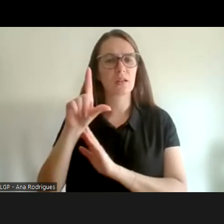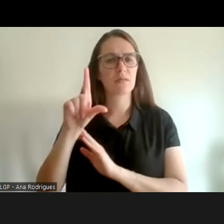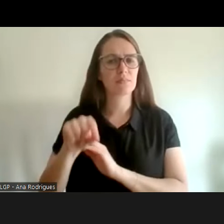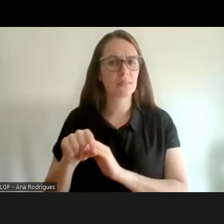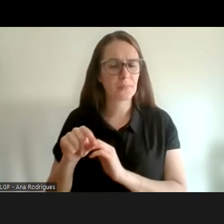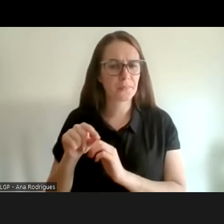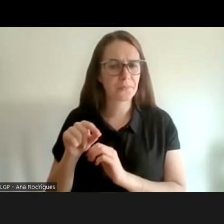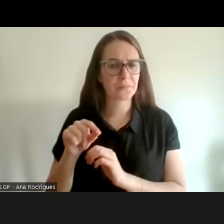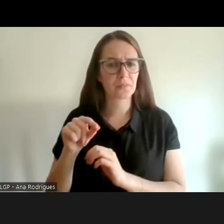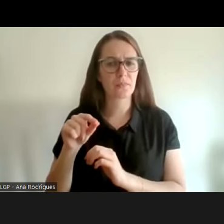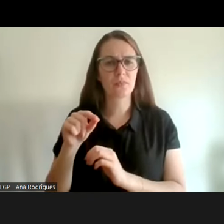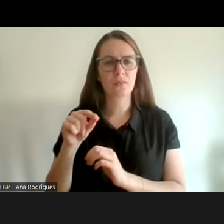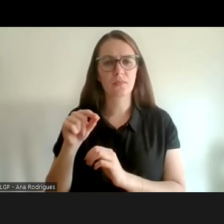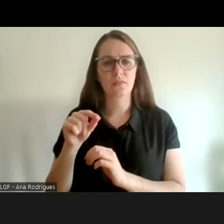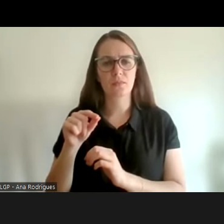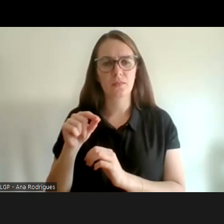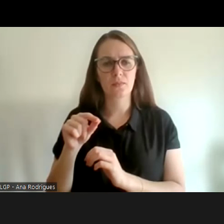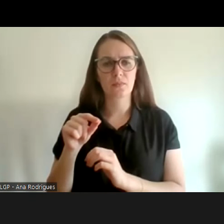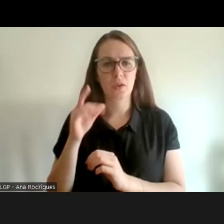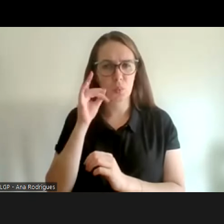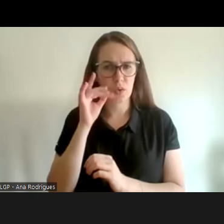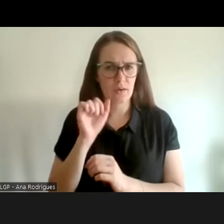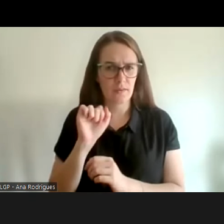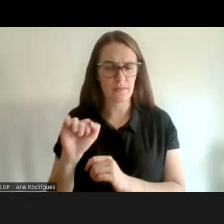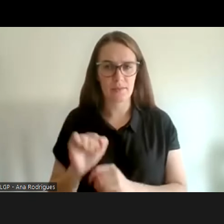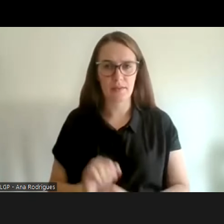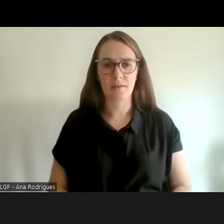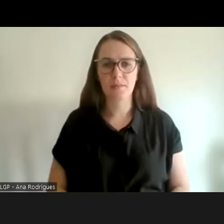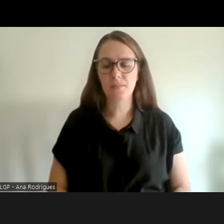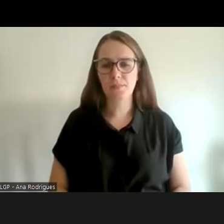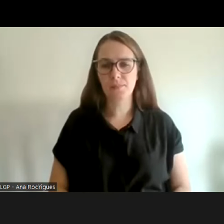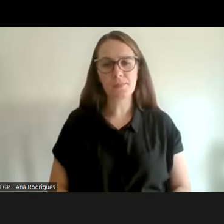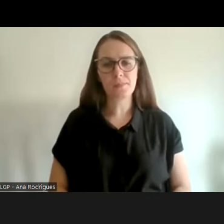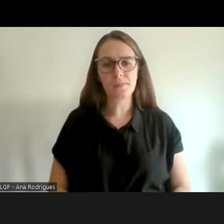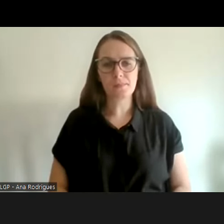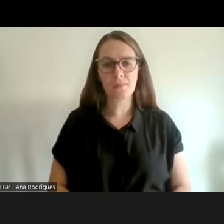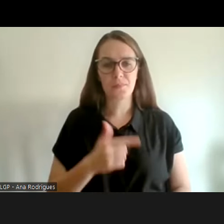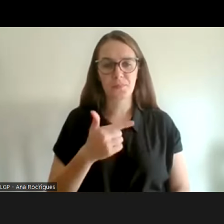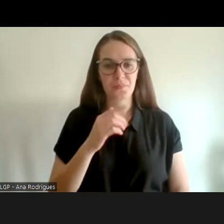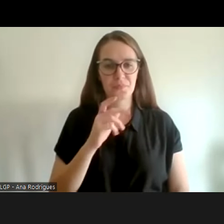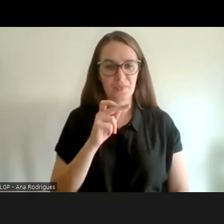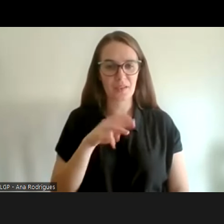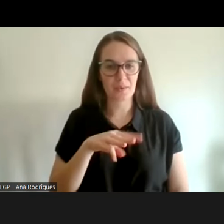inquiries in the course of the student appeals for the rector of the university. Tamás, the floor is yours.